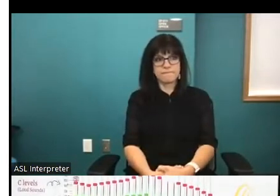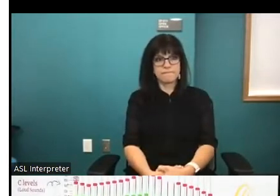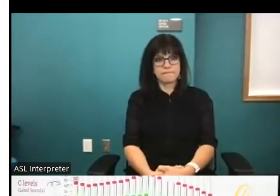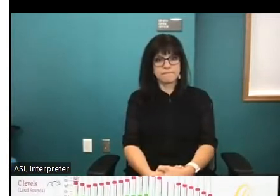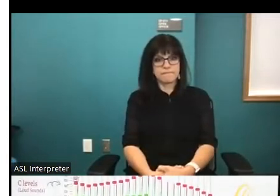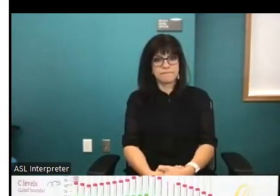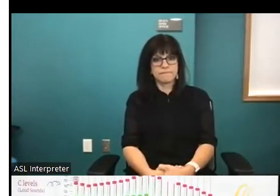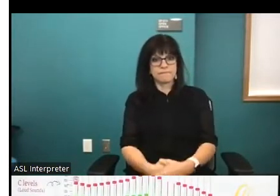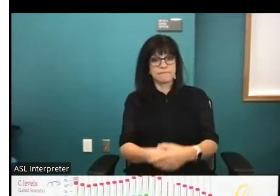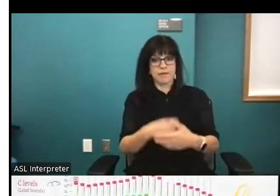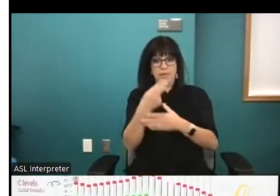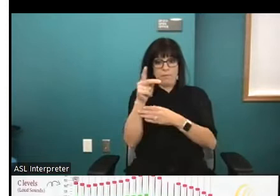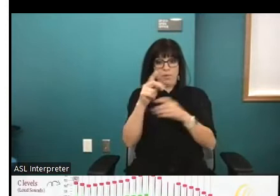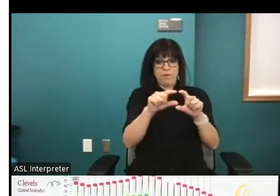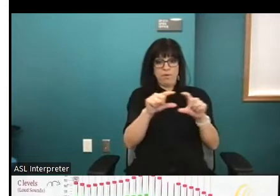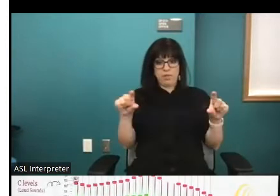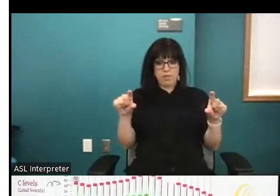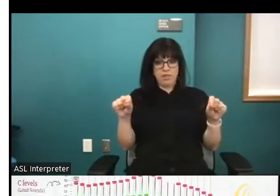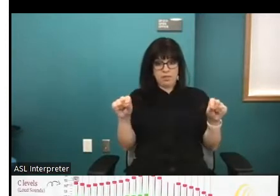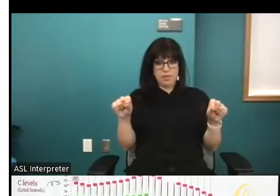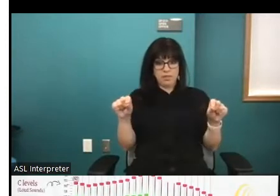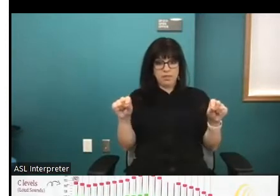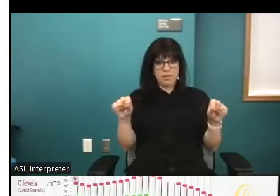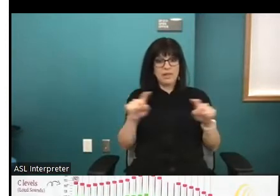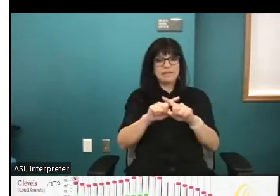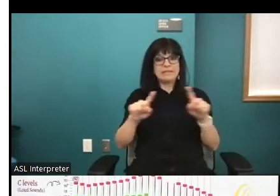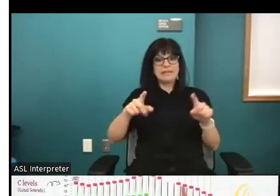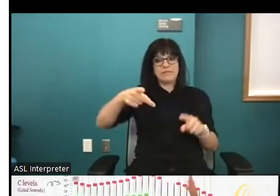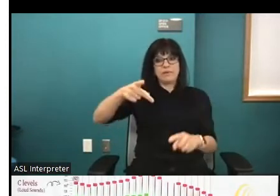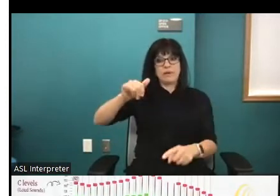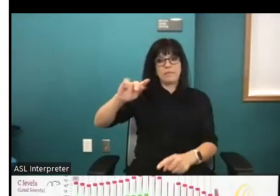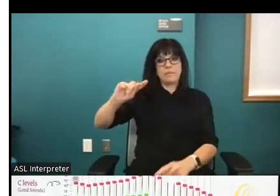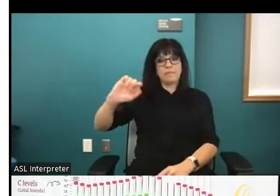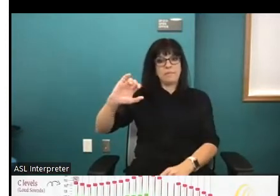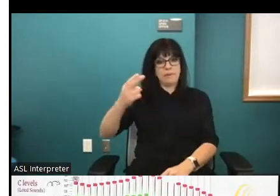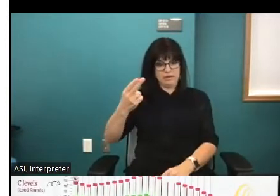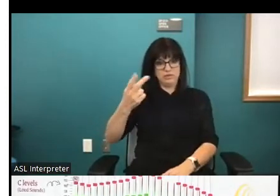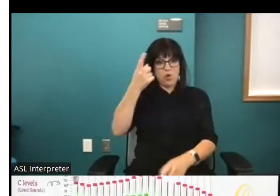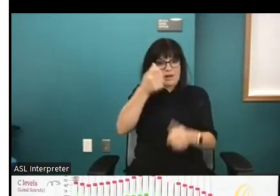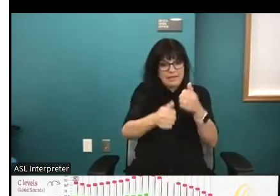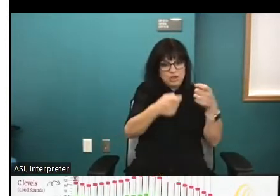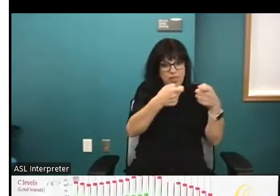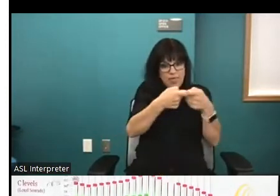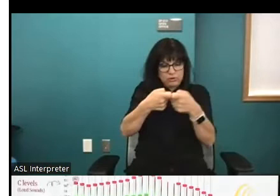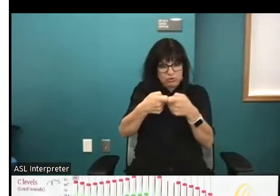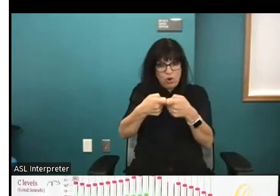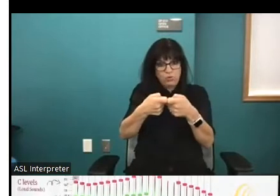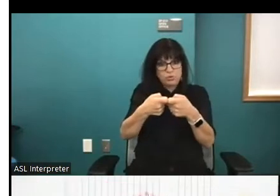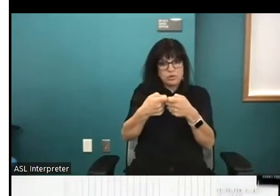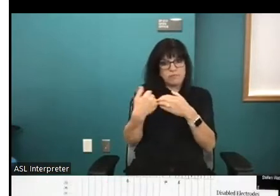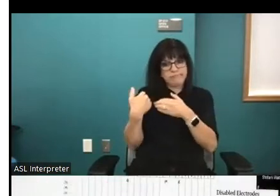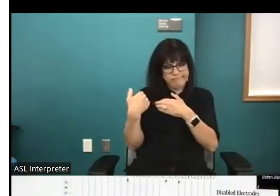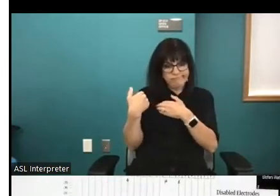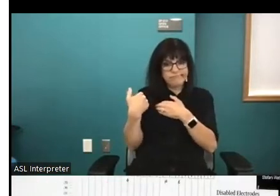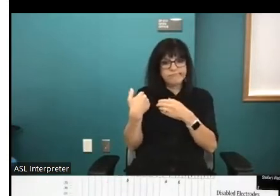down here in the purple, you can see that this is the different pitch that each of these electrodes are responsible for. You